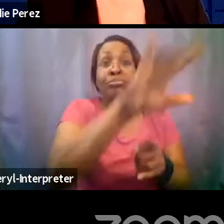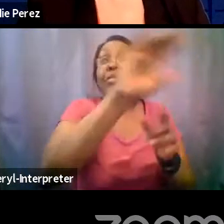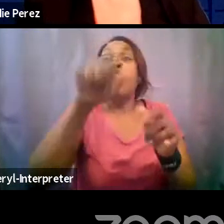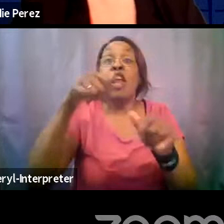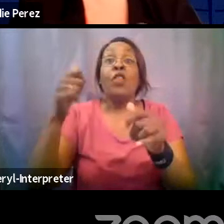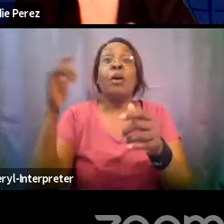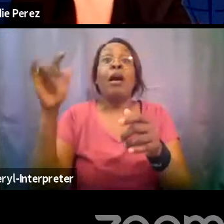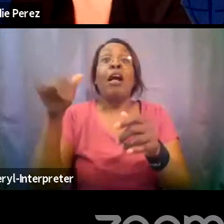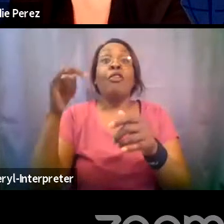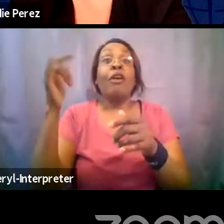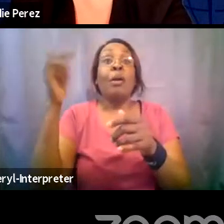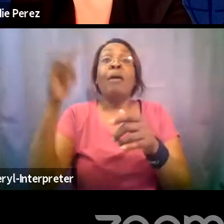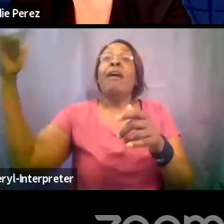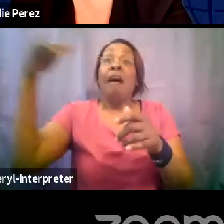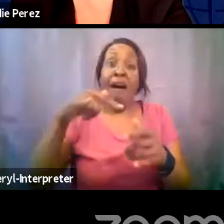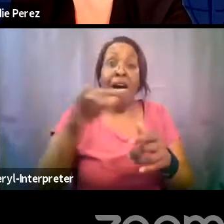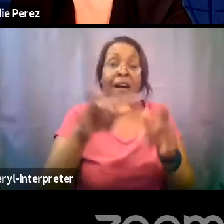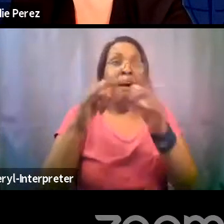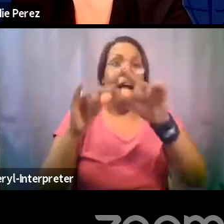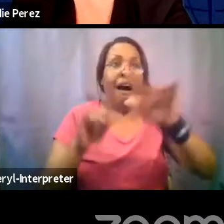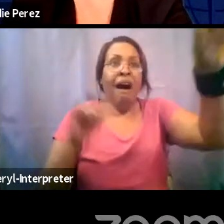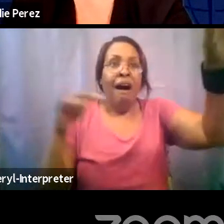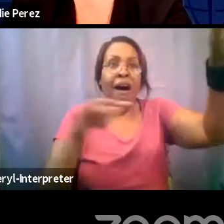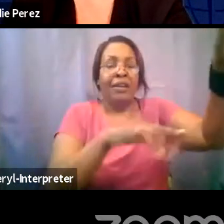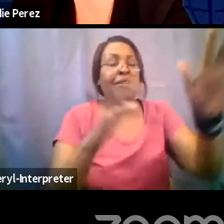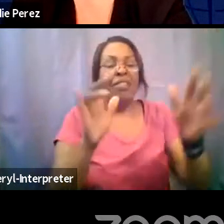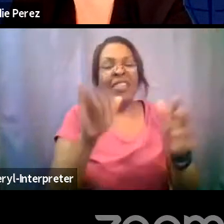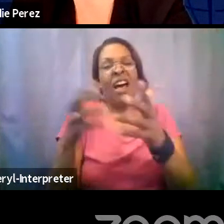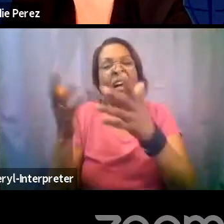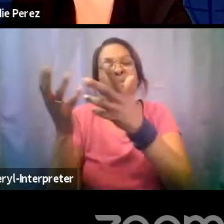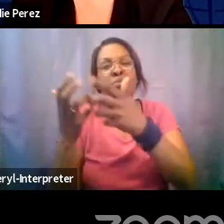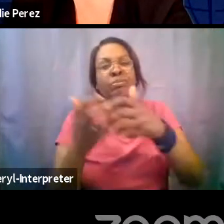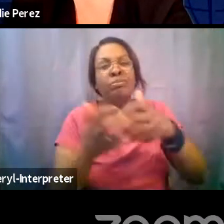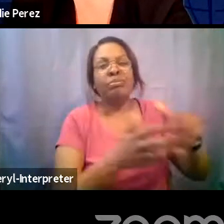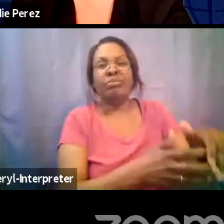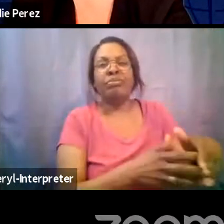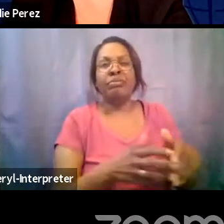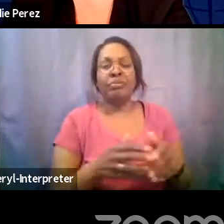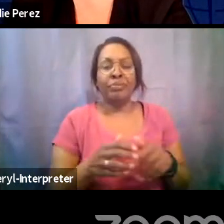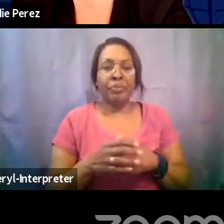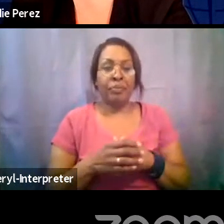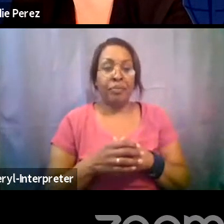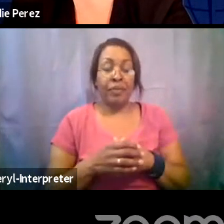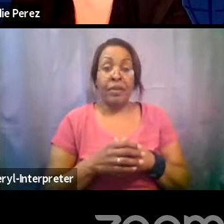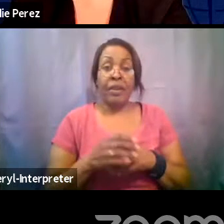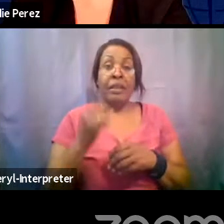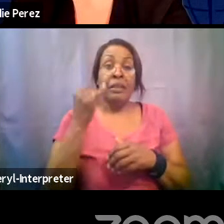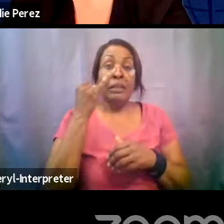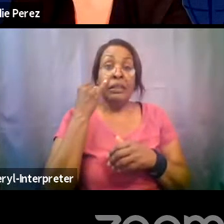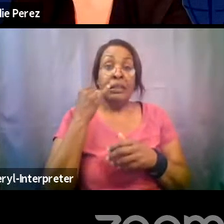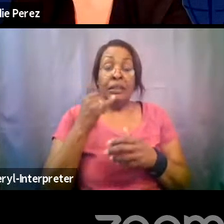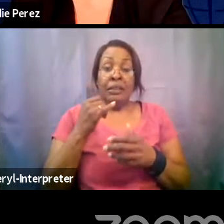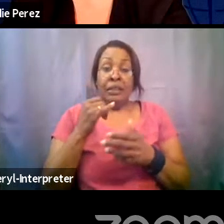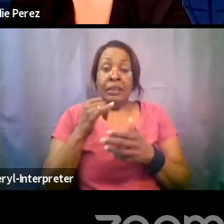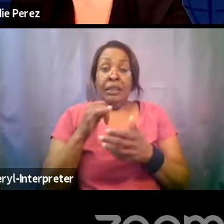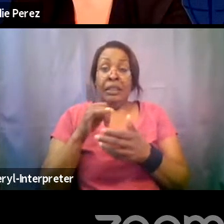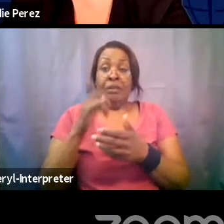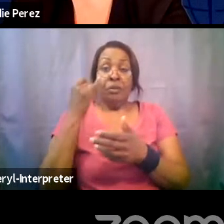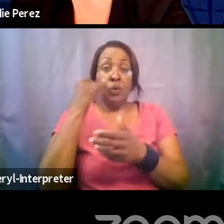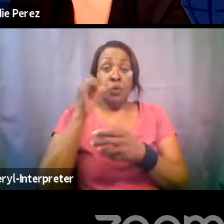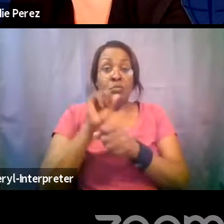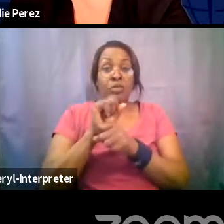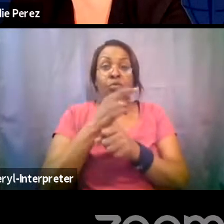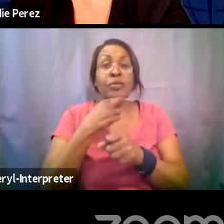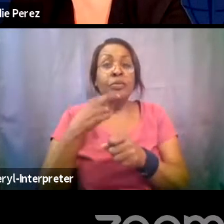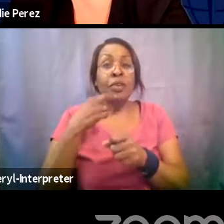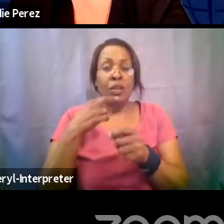The last piece is if you are familiar with the expediter position in a kitchen, they're the person in the center, and they're kind of directing the